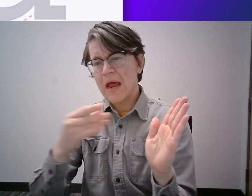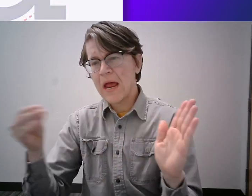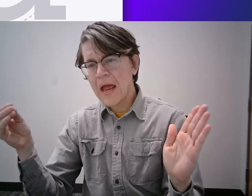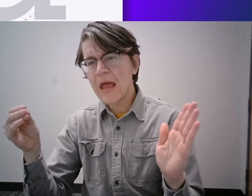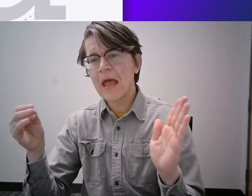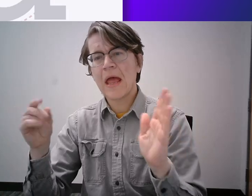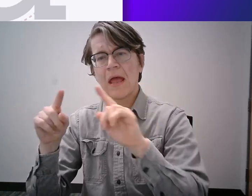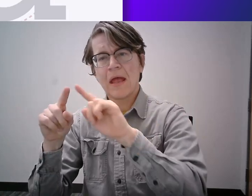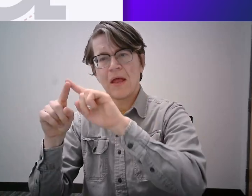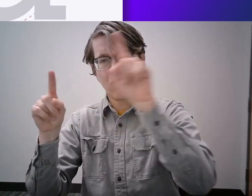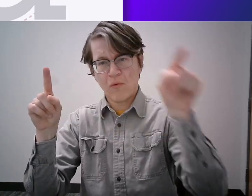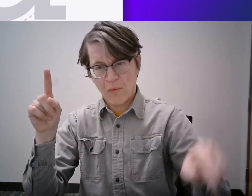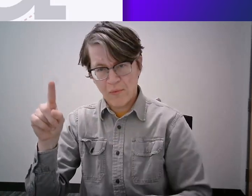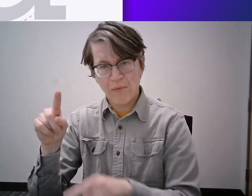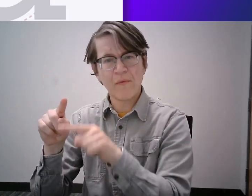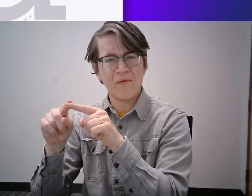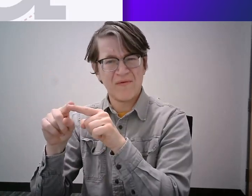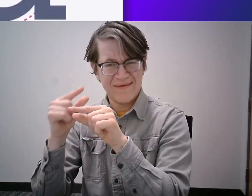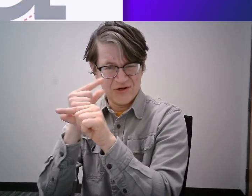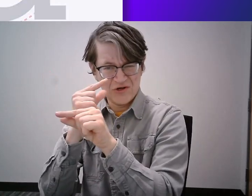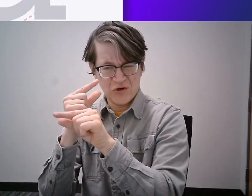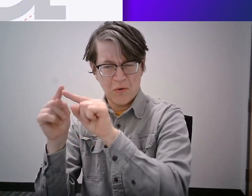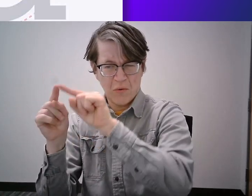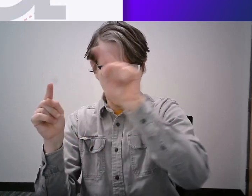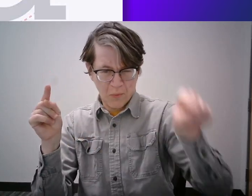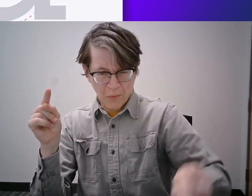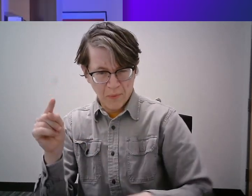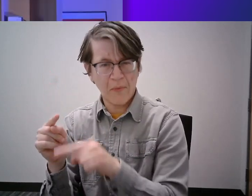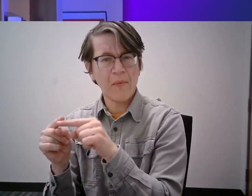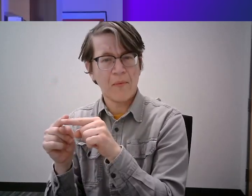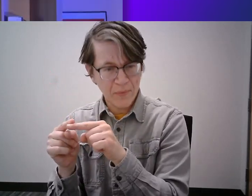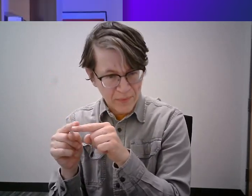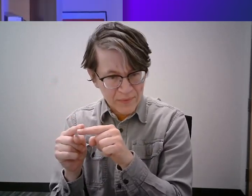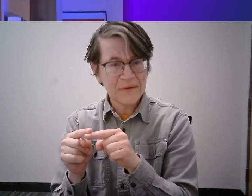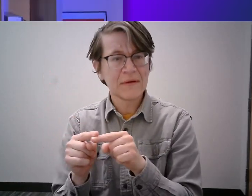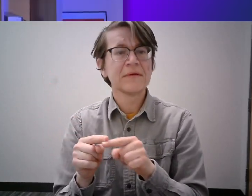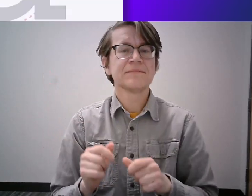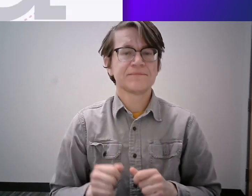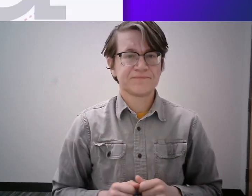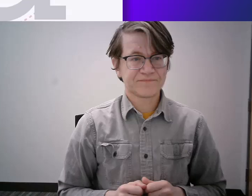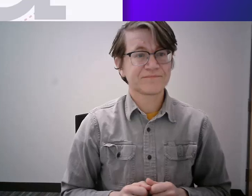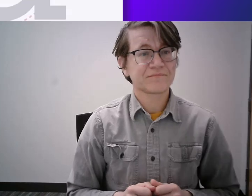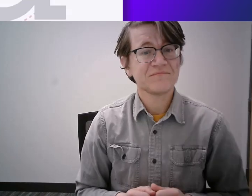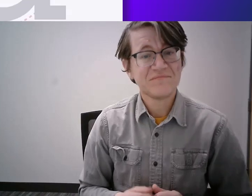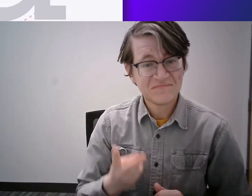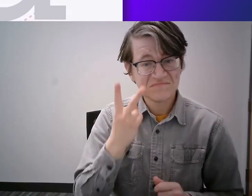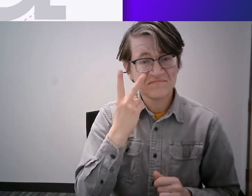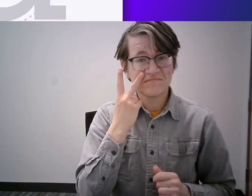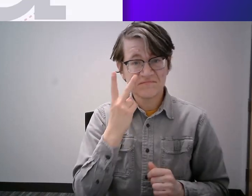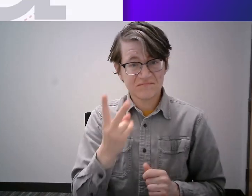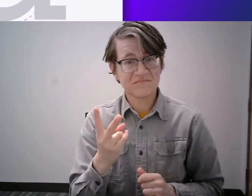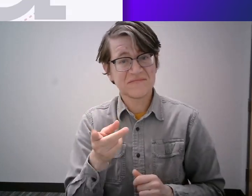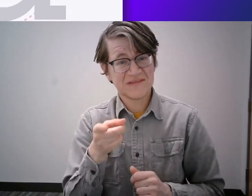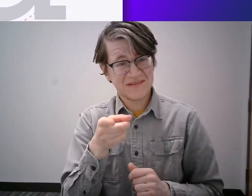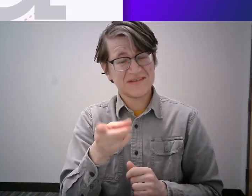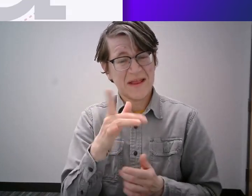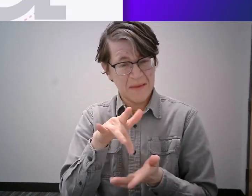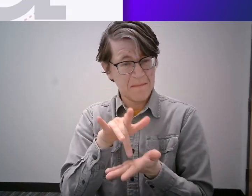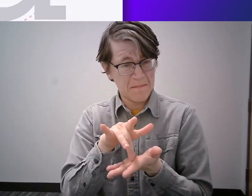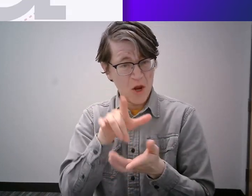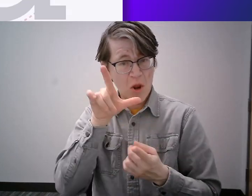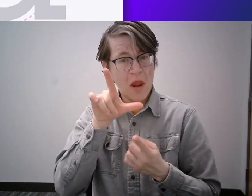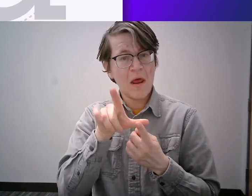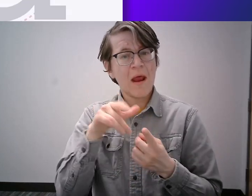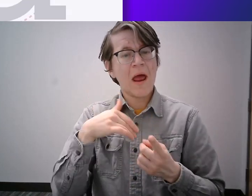a slight angle, as you can see it here. In the middle, the rational form model, this has vertical stress, which means